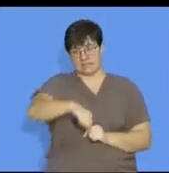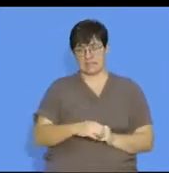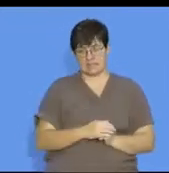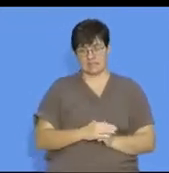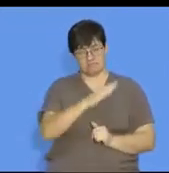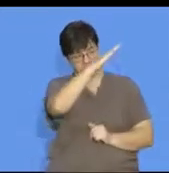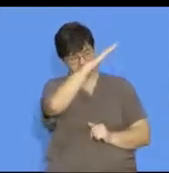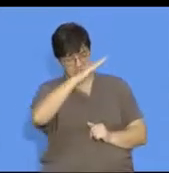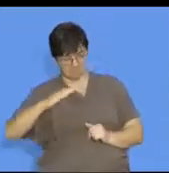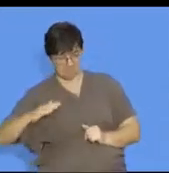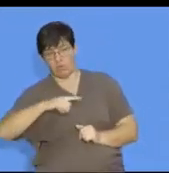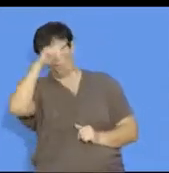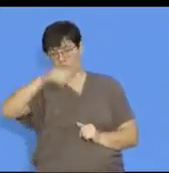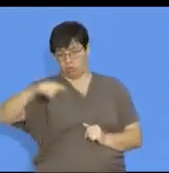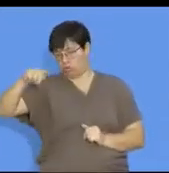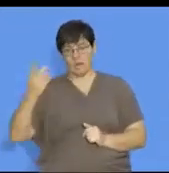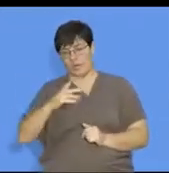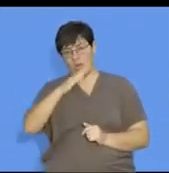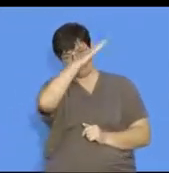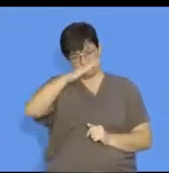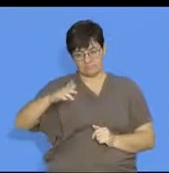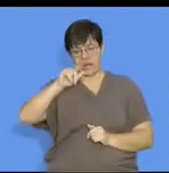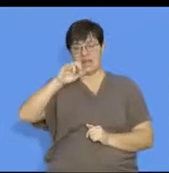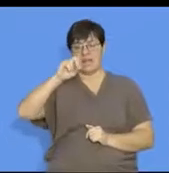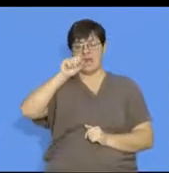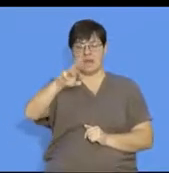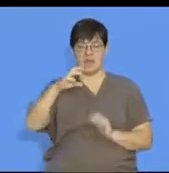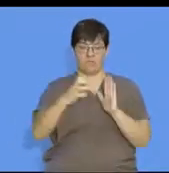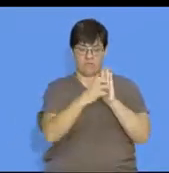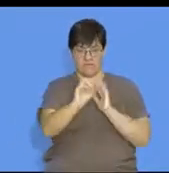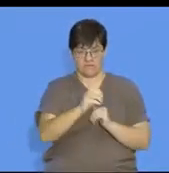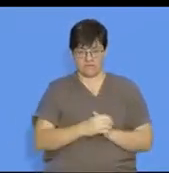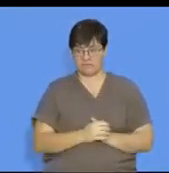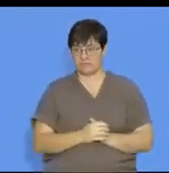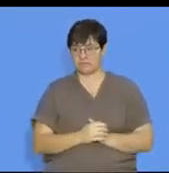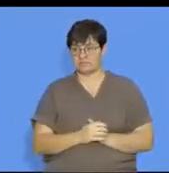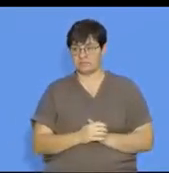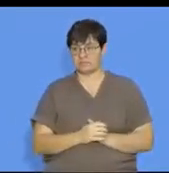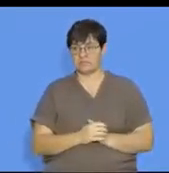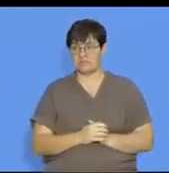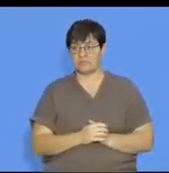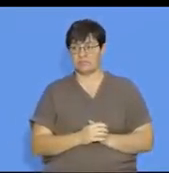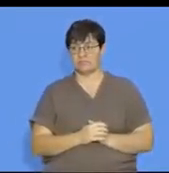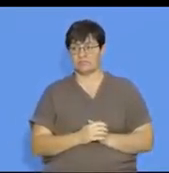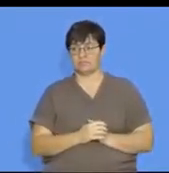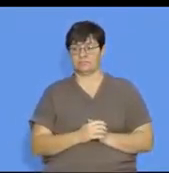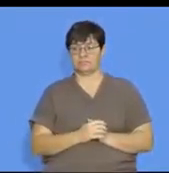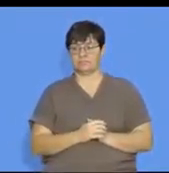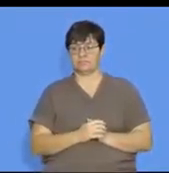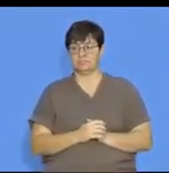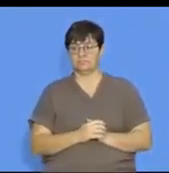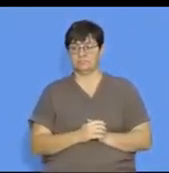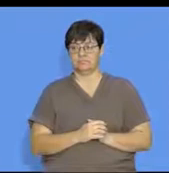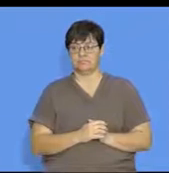It is definitely constant, yes, because this is a linear graph, okay? There is a linear